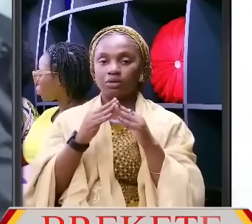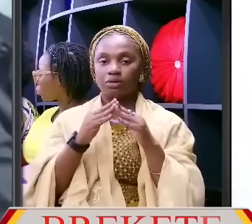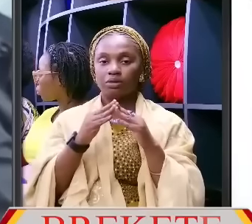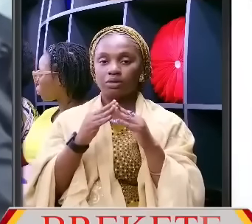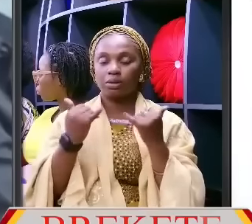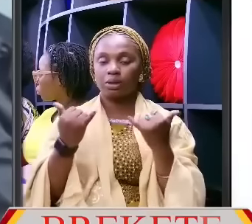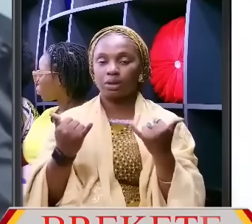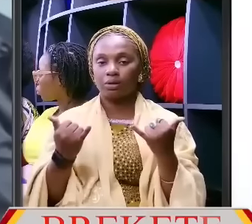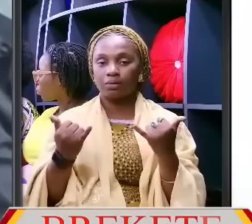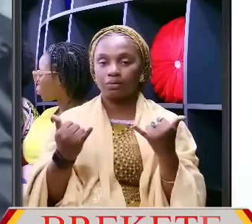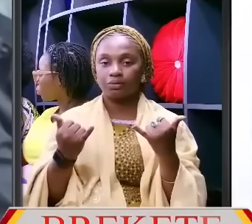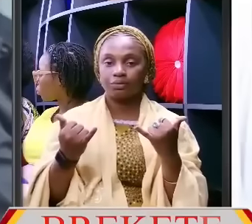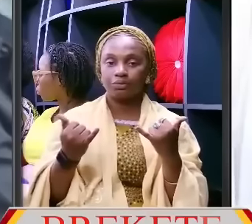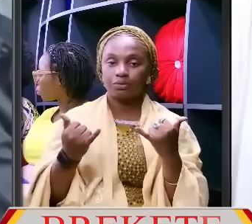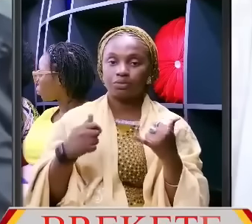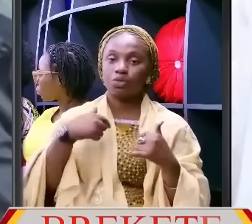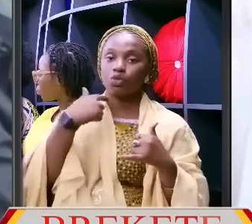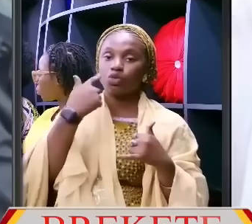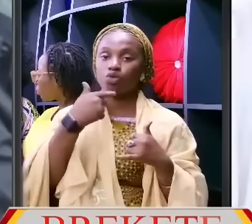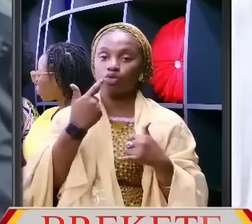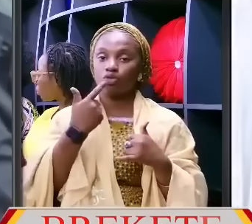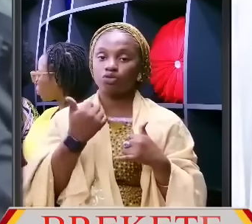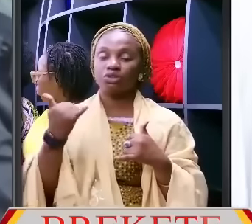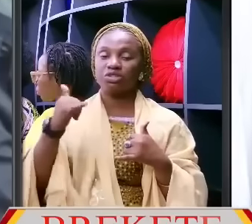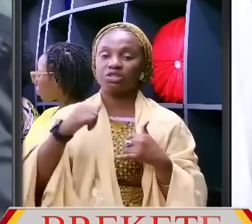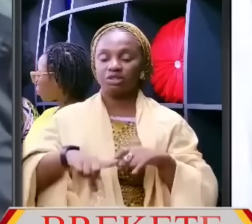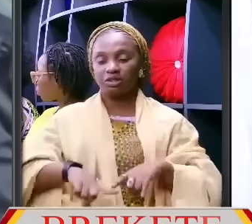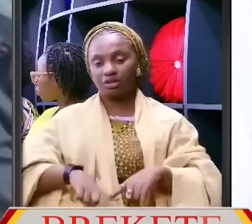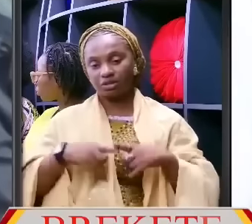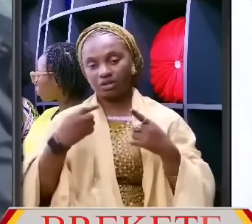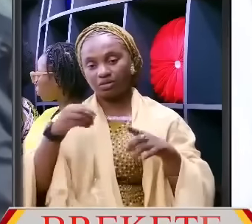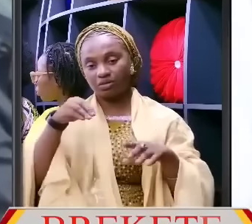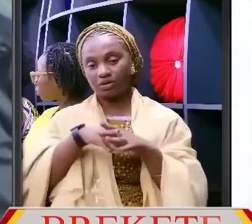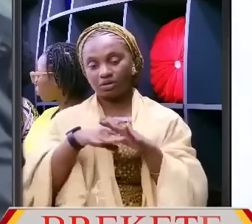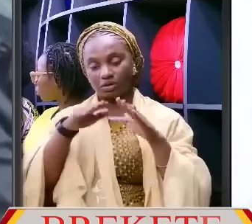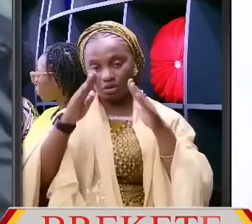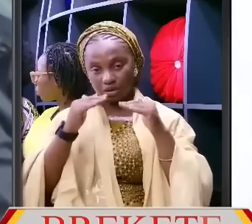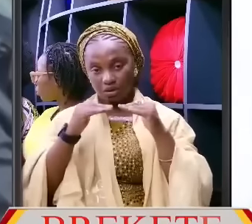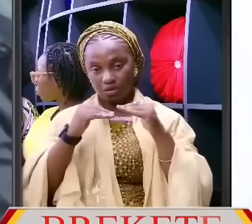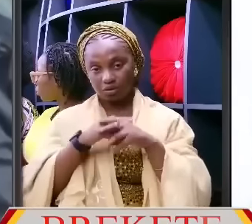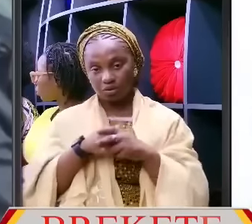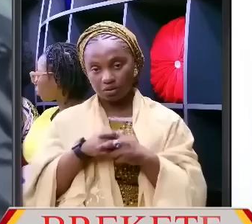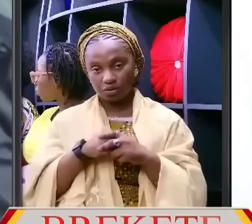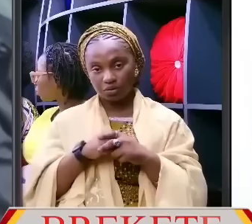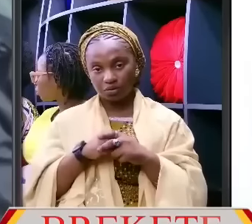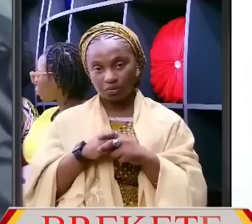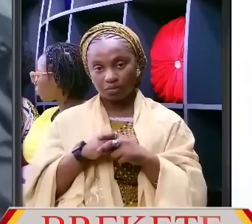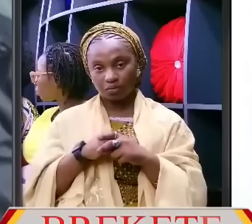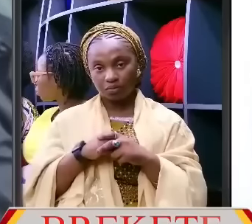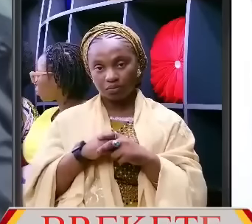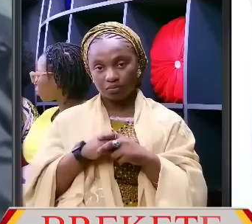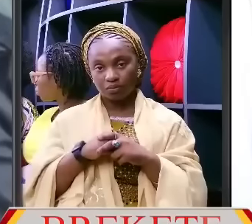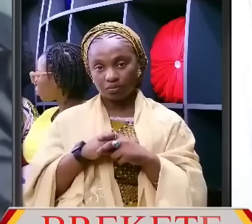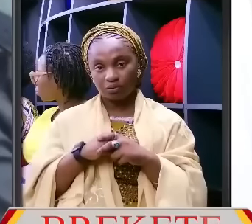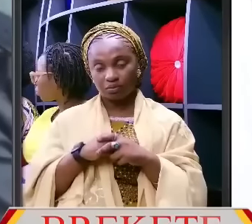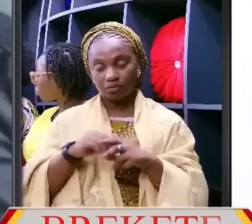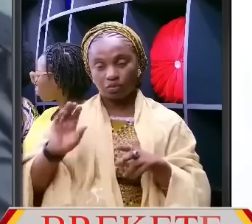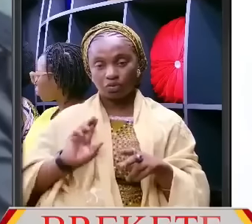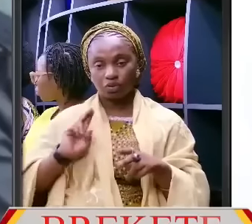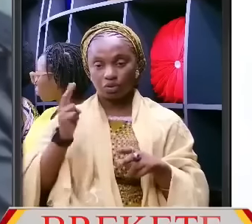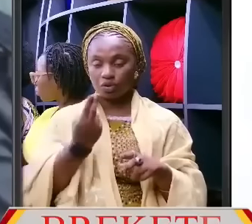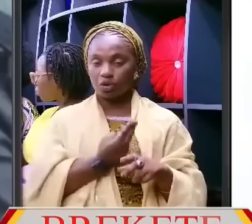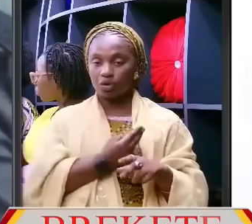Now, who they live there, sir? In mama, now they live our senior